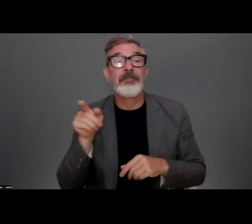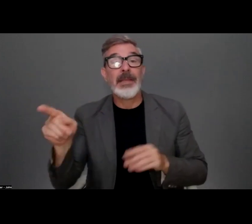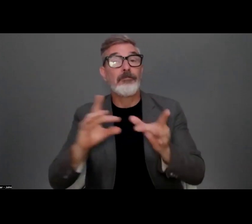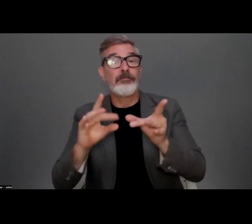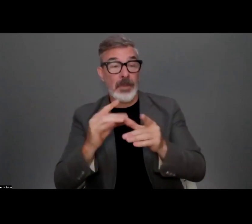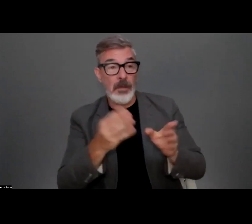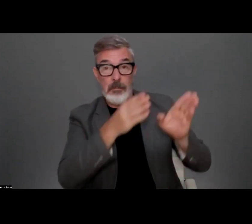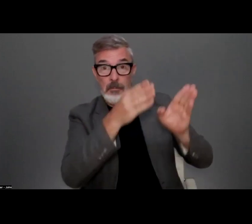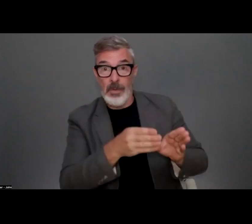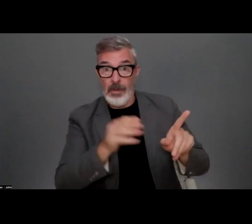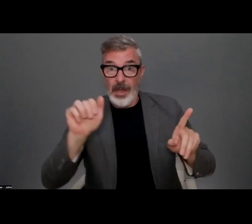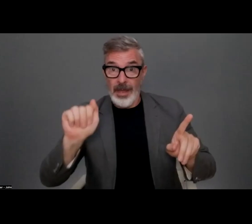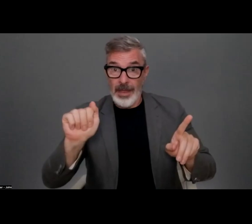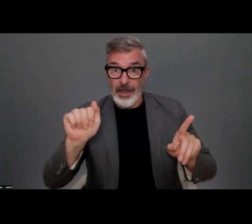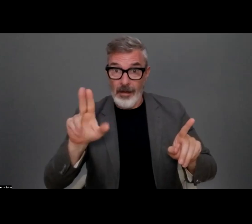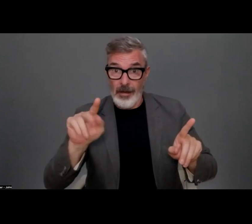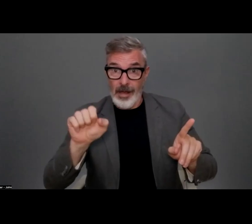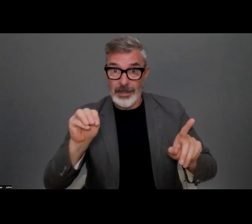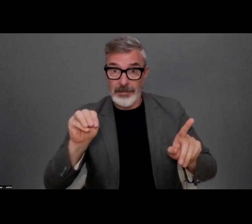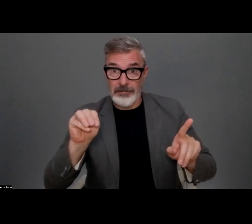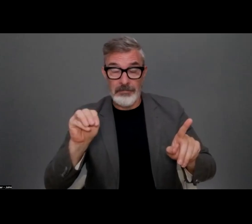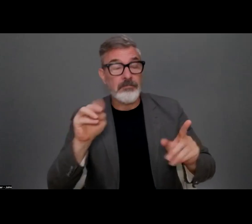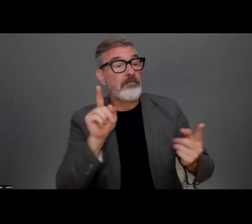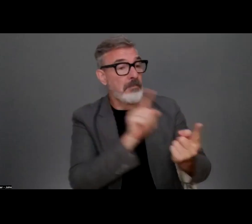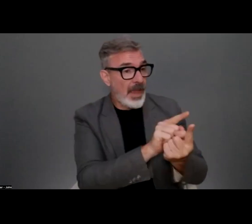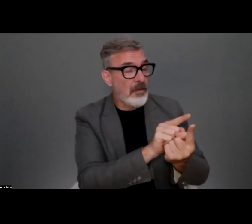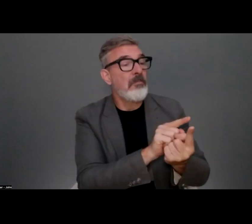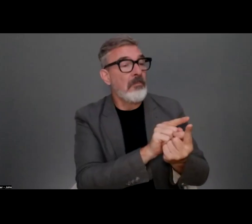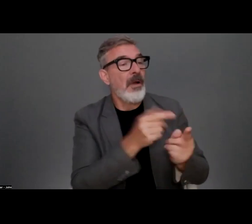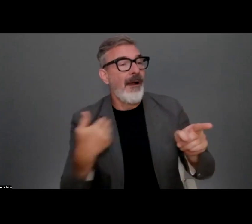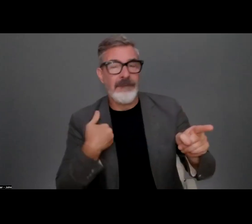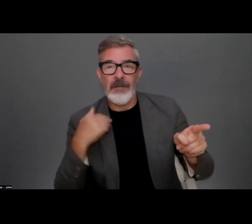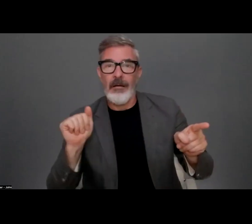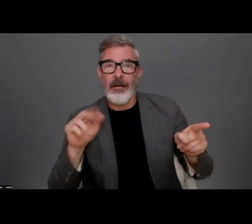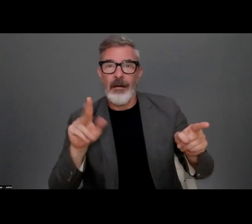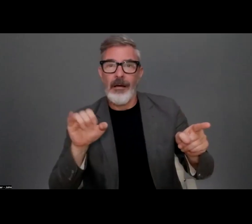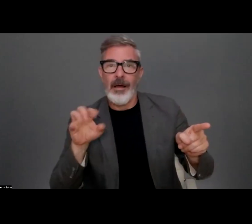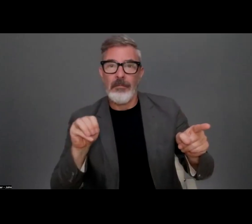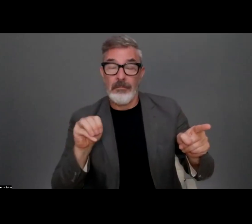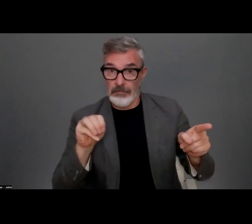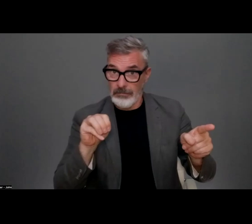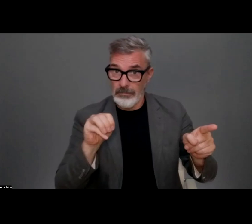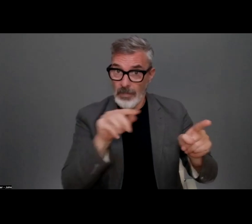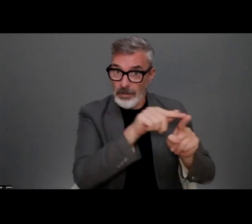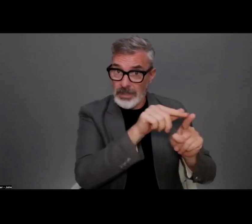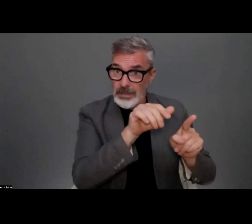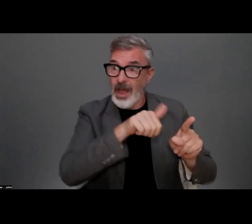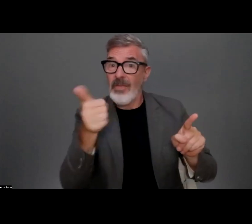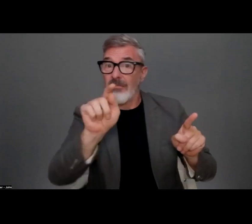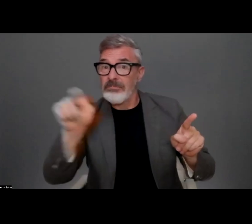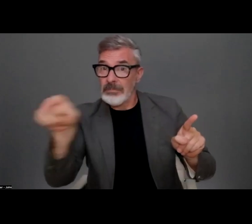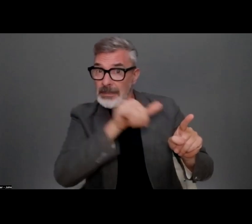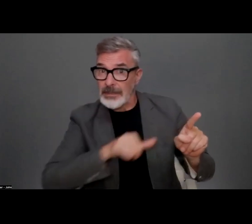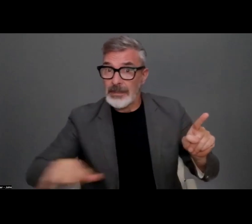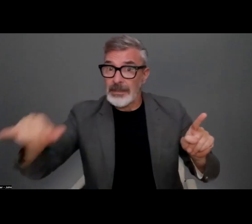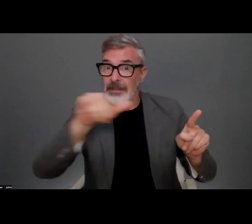autism, you've met one person with autism. Now, what strikes me with that is if